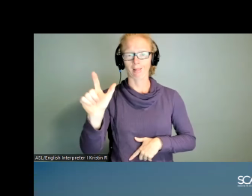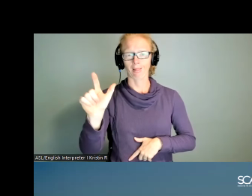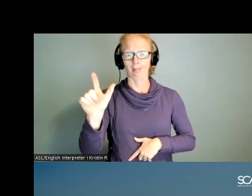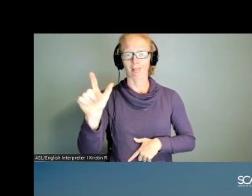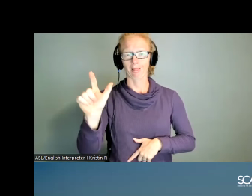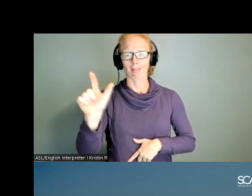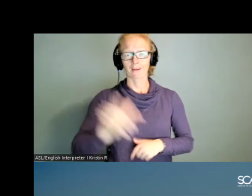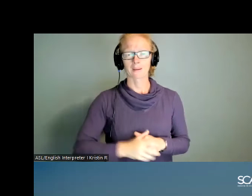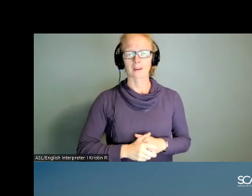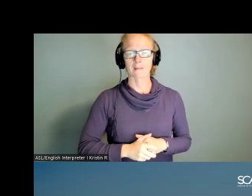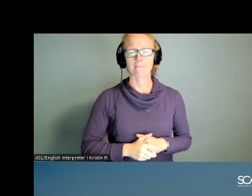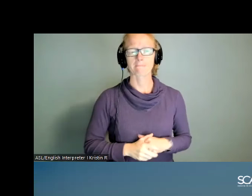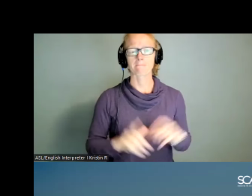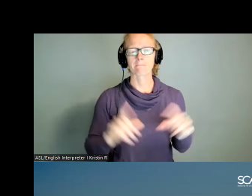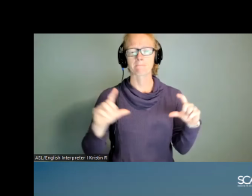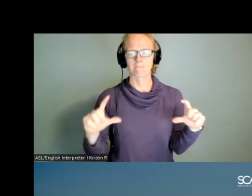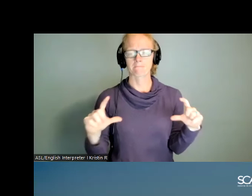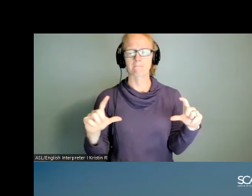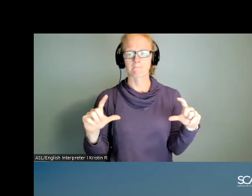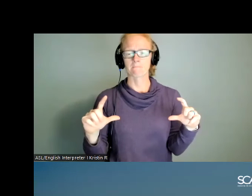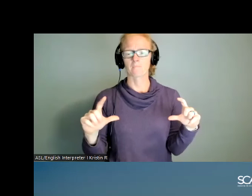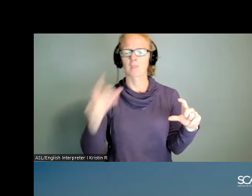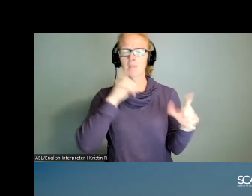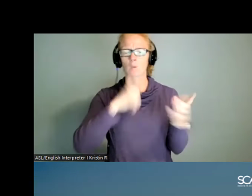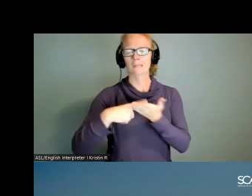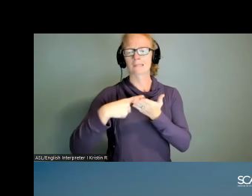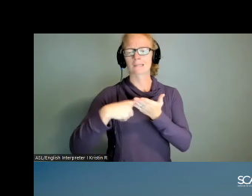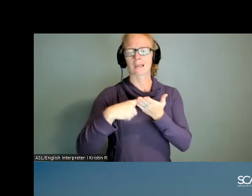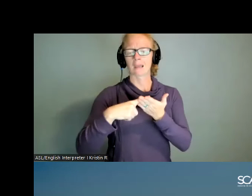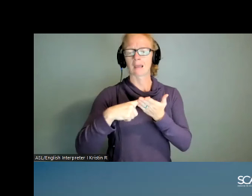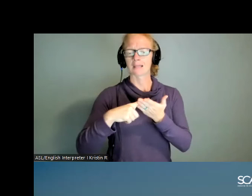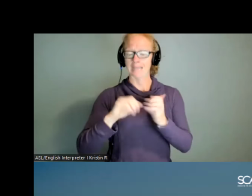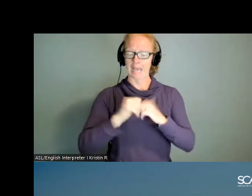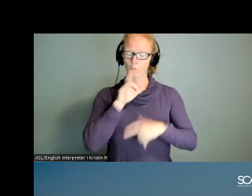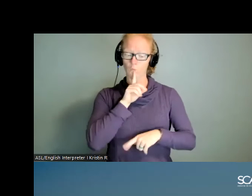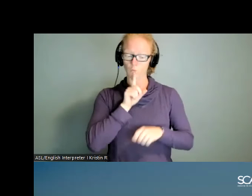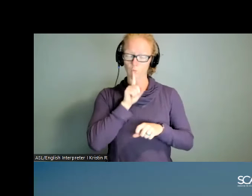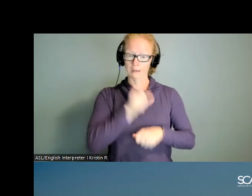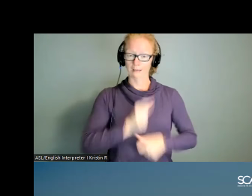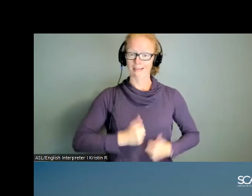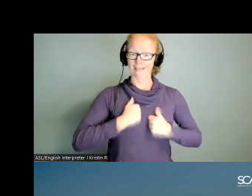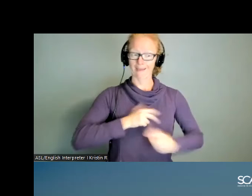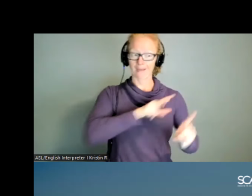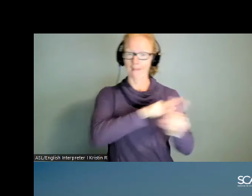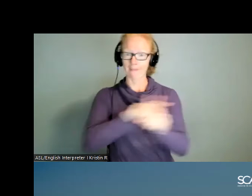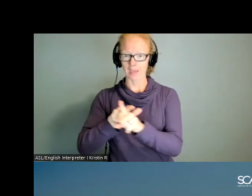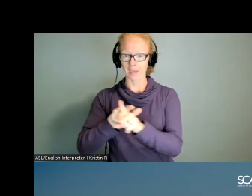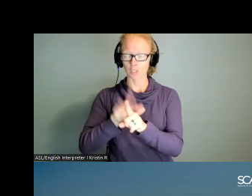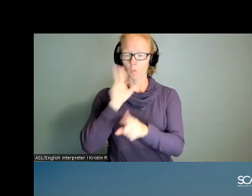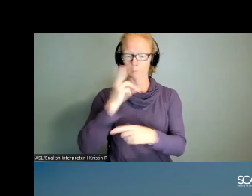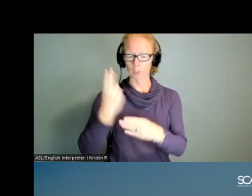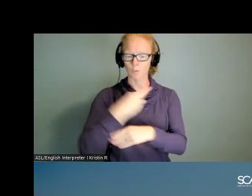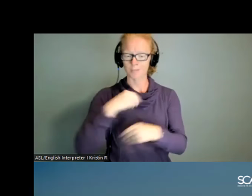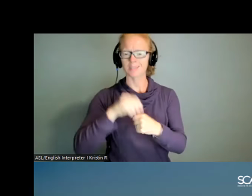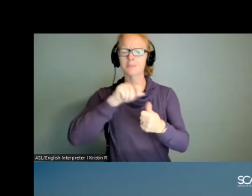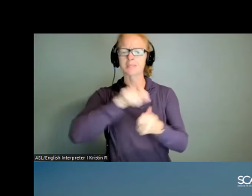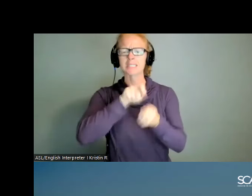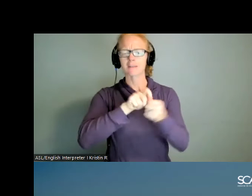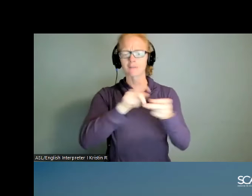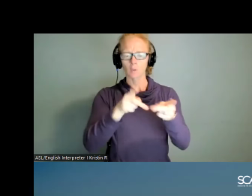City's COG, and they will be discussing the practical applications of the Other Residential Toolkit to cities and